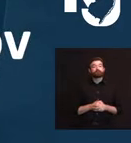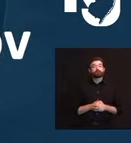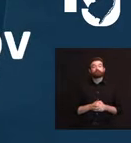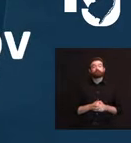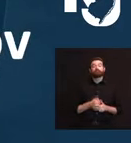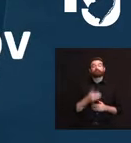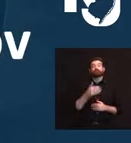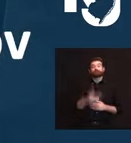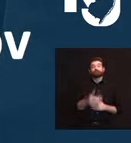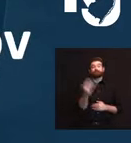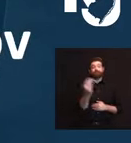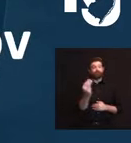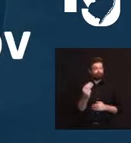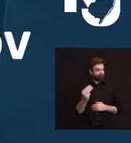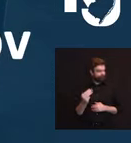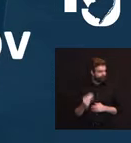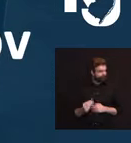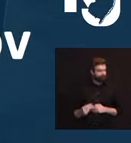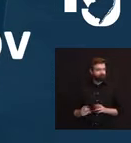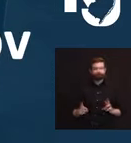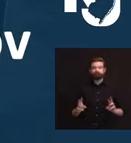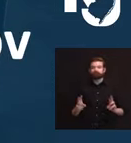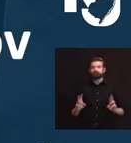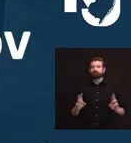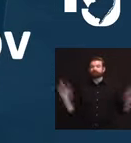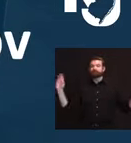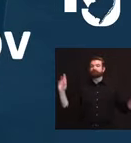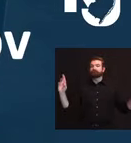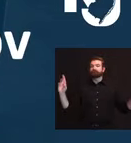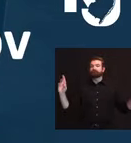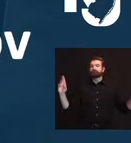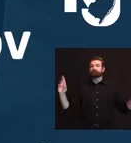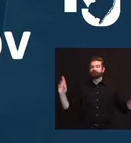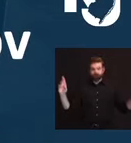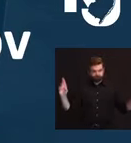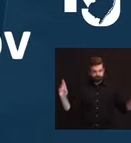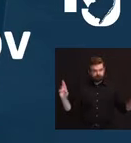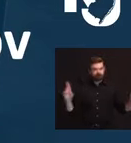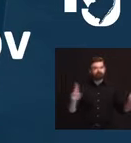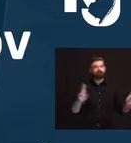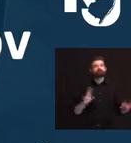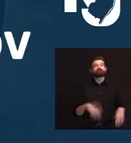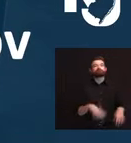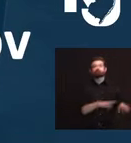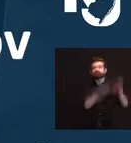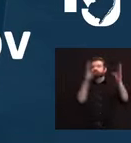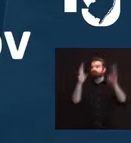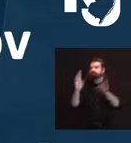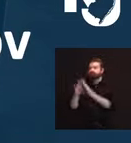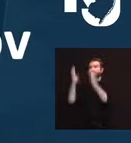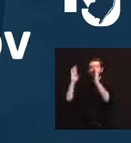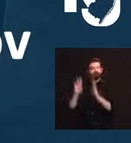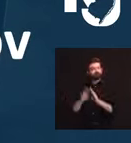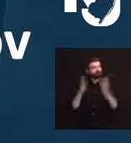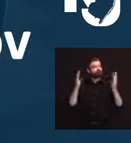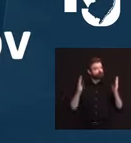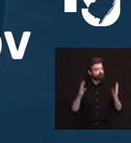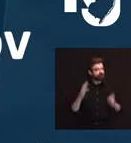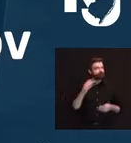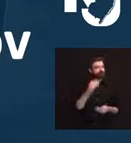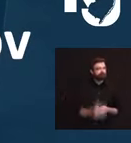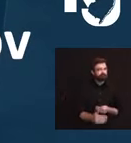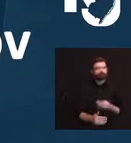ready because we've pulled together to pull down the curves. Let's keep it up, folks, because the more we do, the more we can reopen, and the